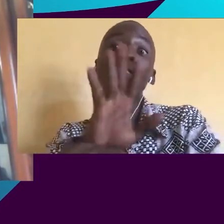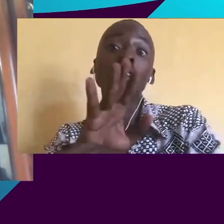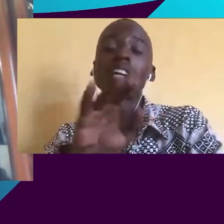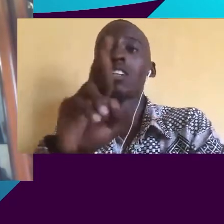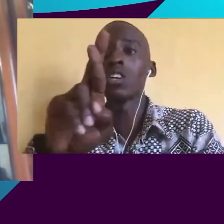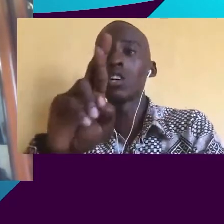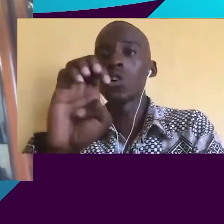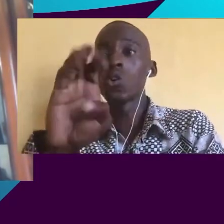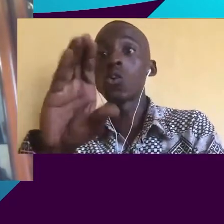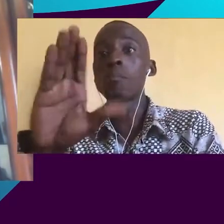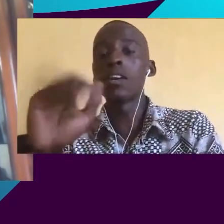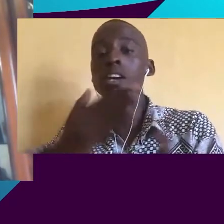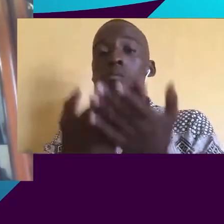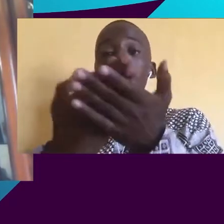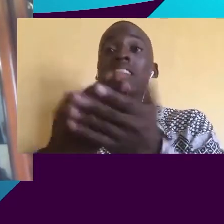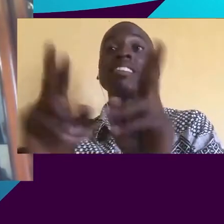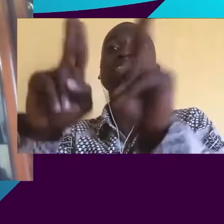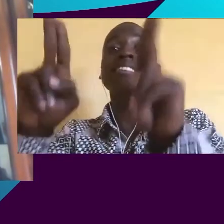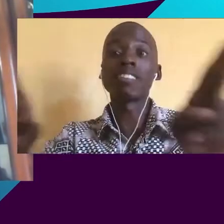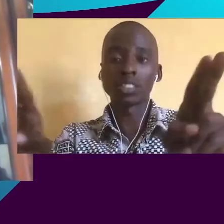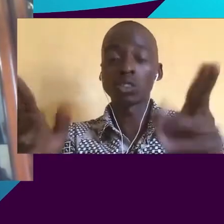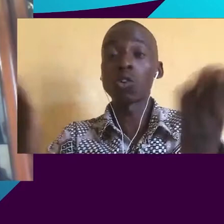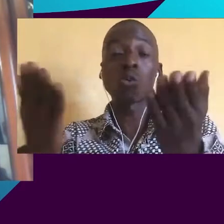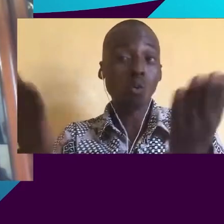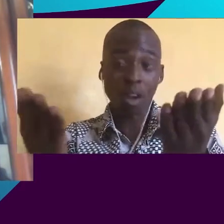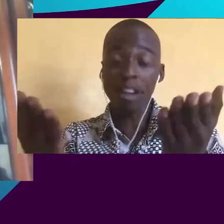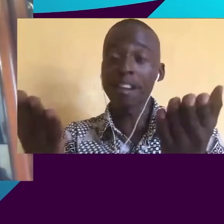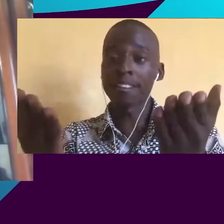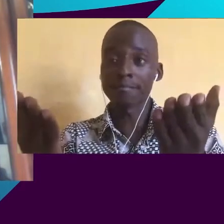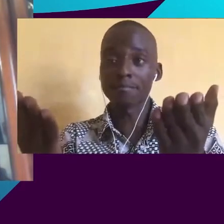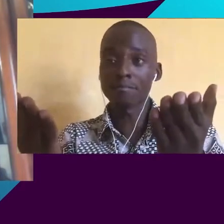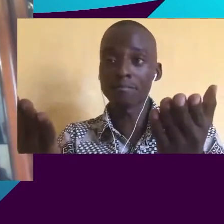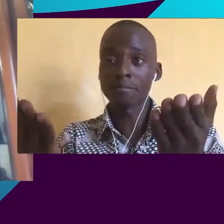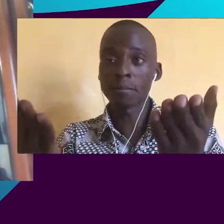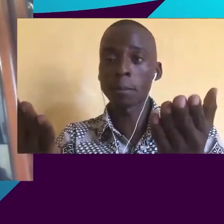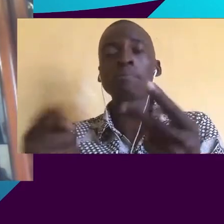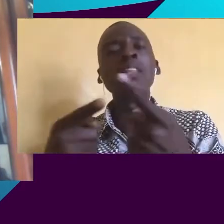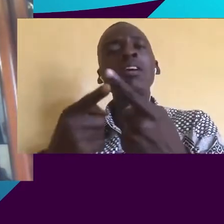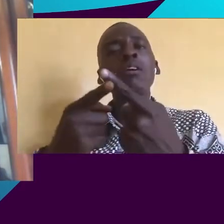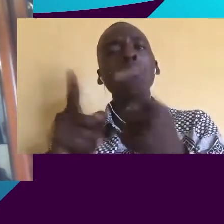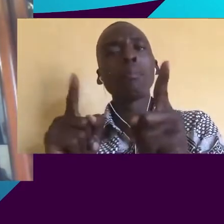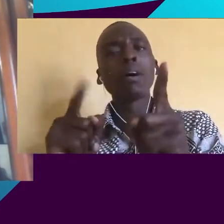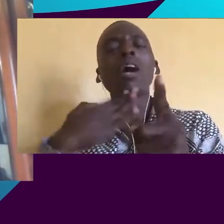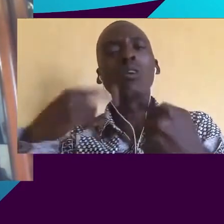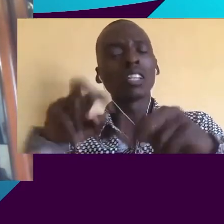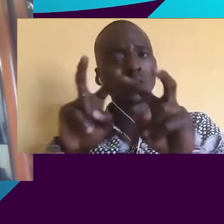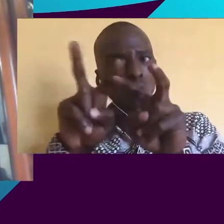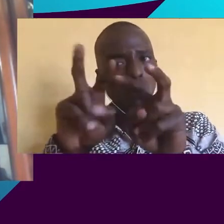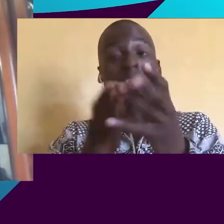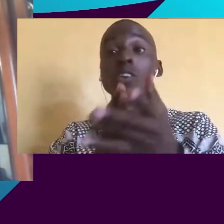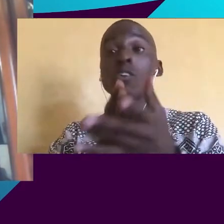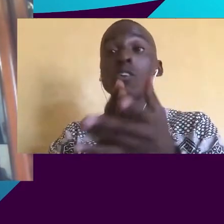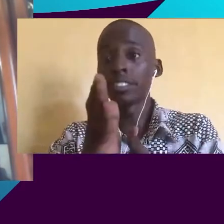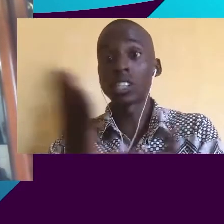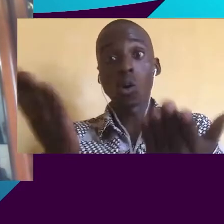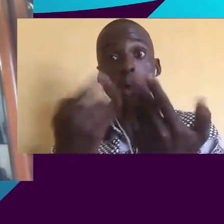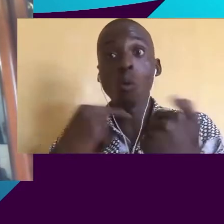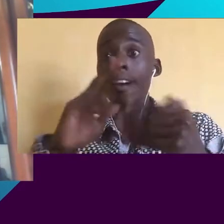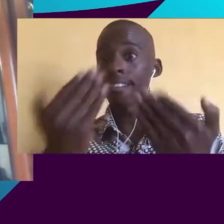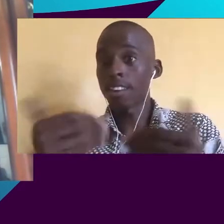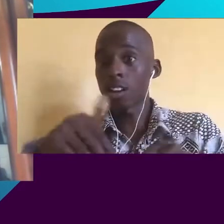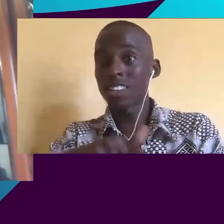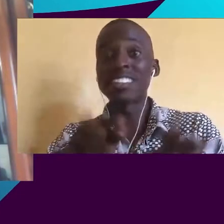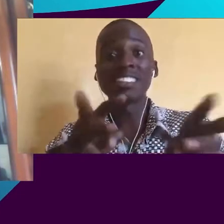in the international, where it is the other side. But I want us to look at the realities where we are in terms of our home here